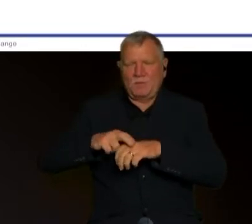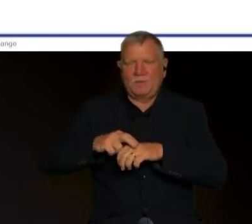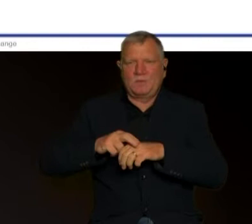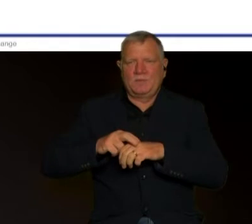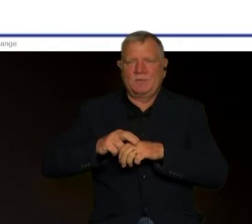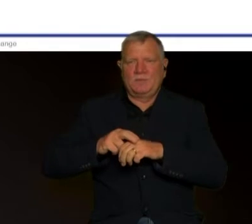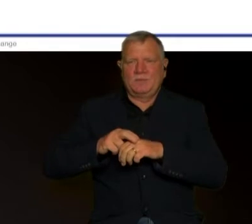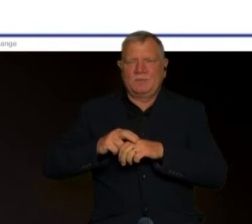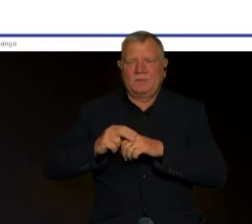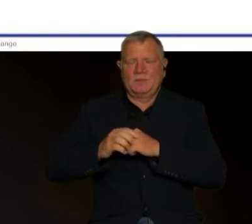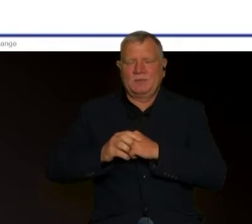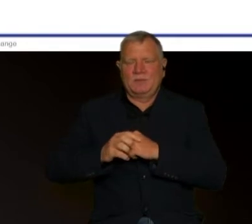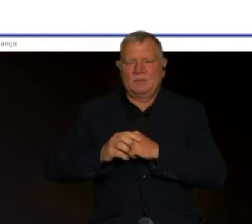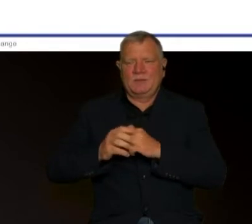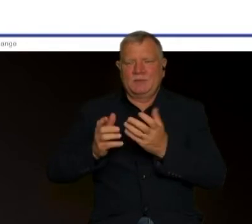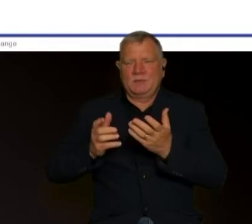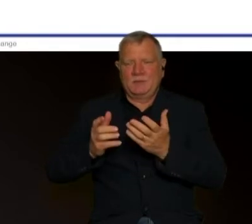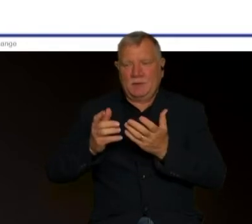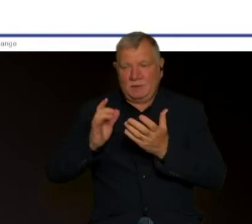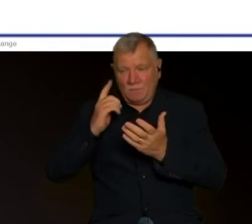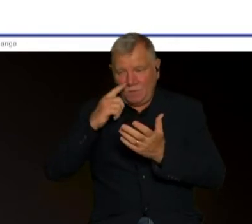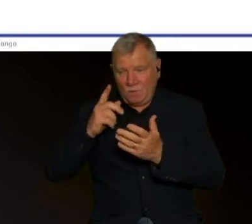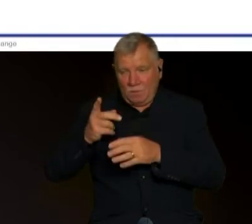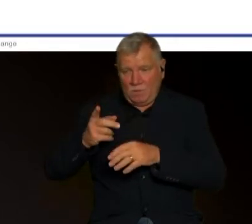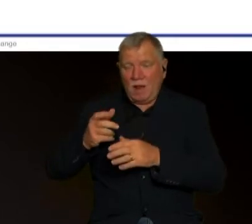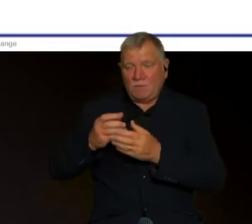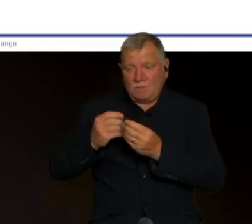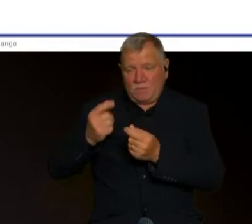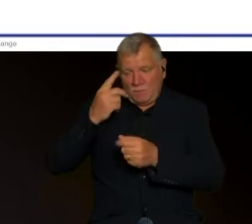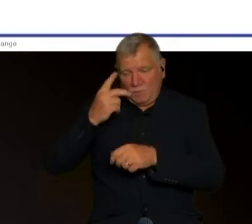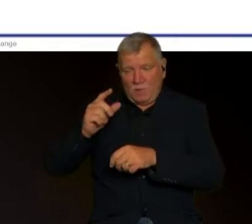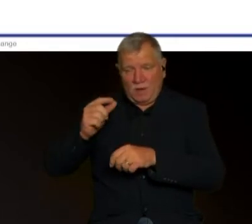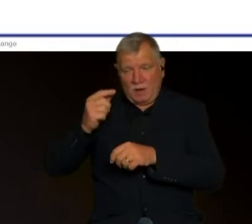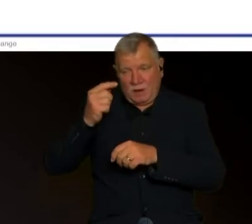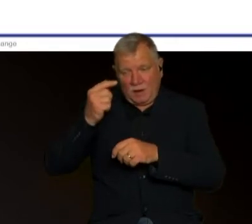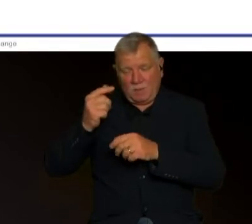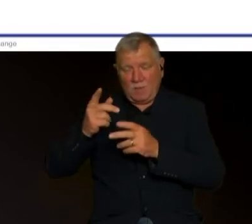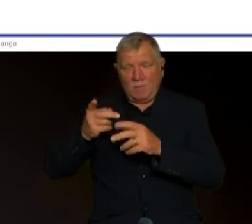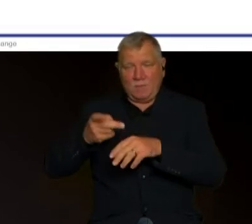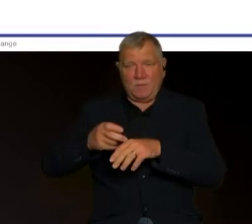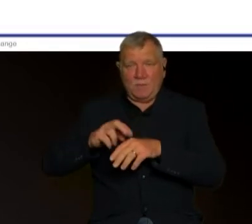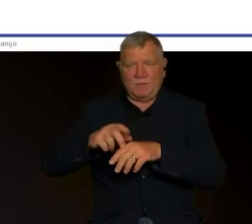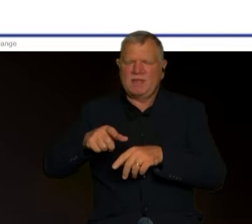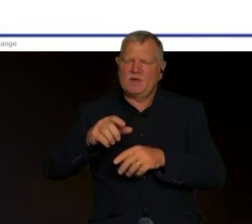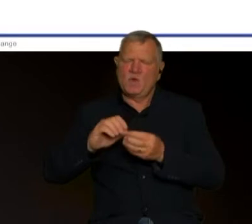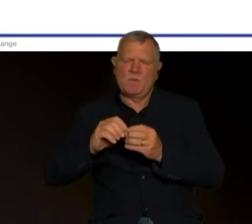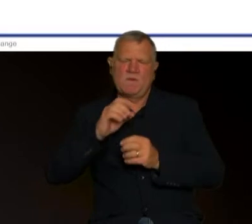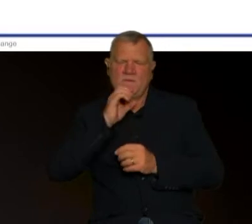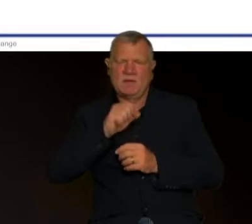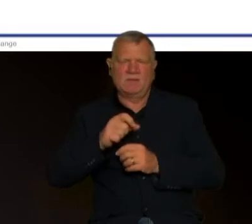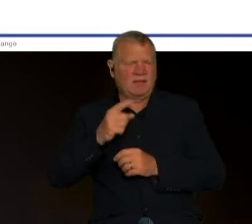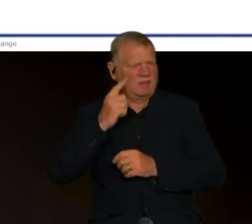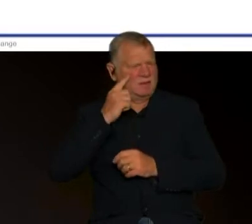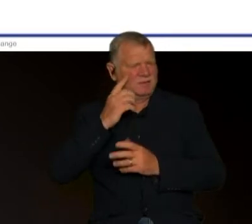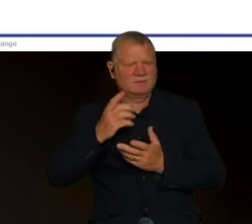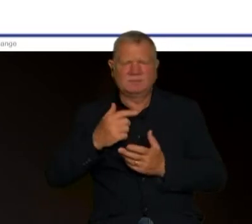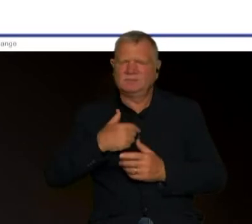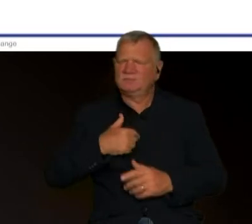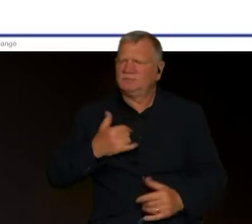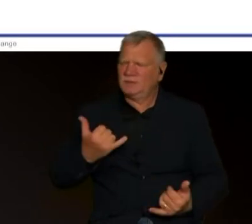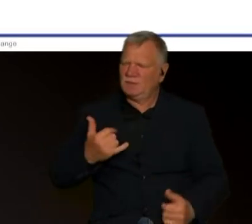innovative initiative of the government facilitated the process of applying for work with the government of Puerto Rico. And